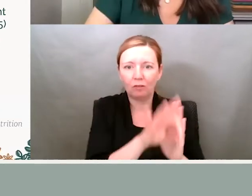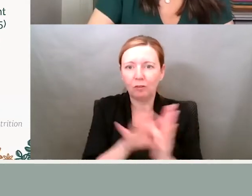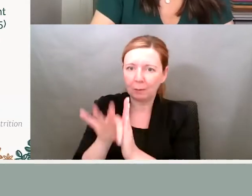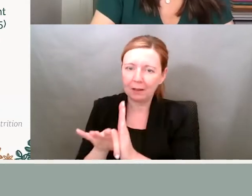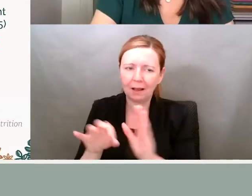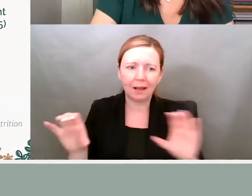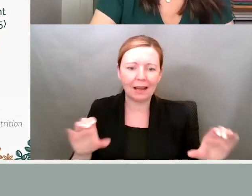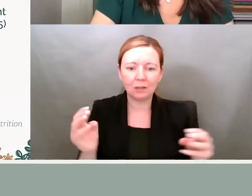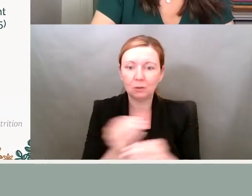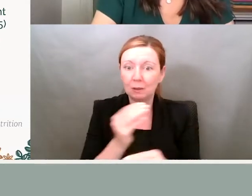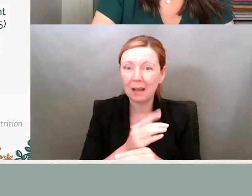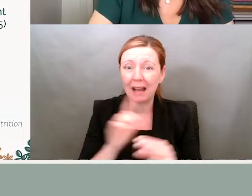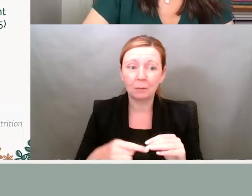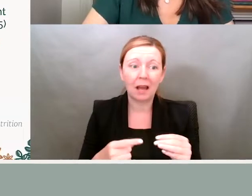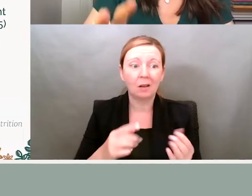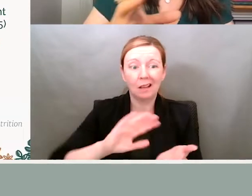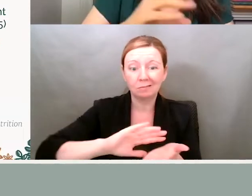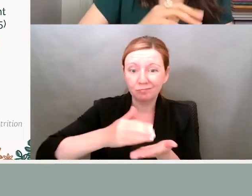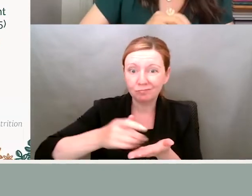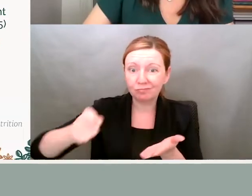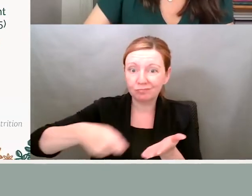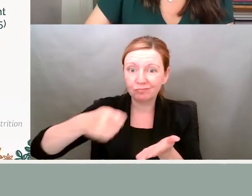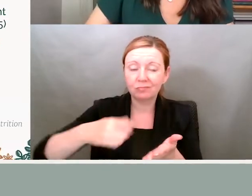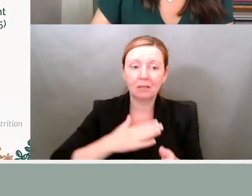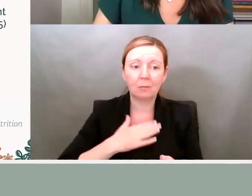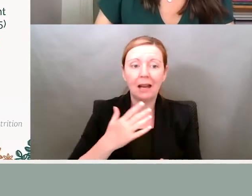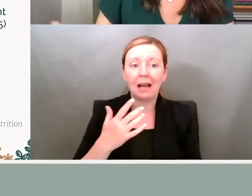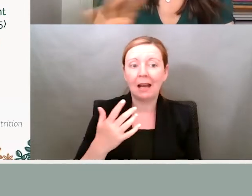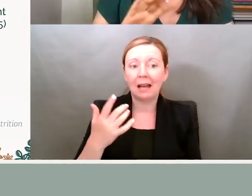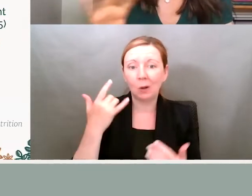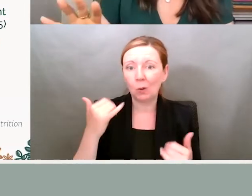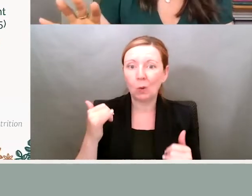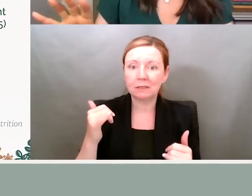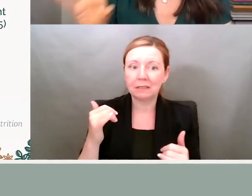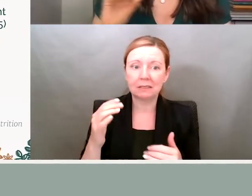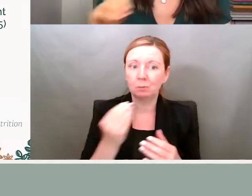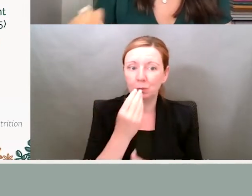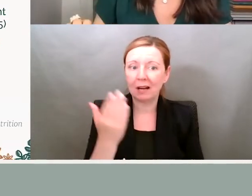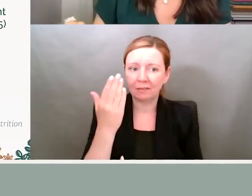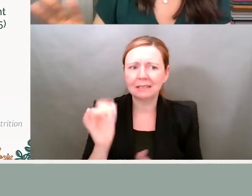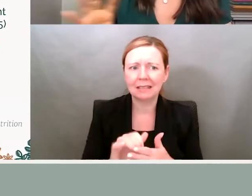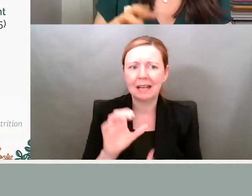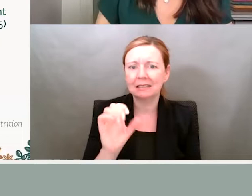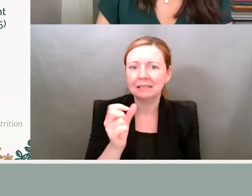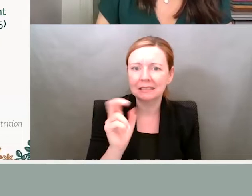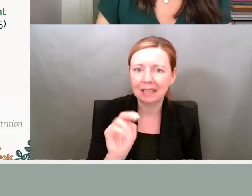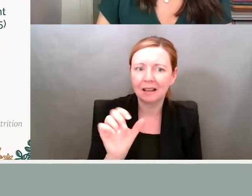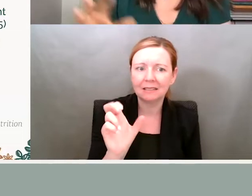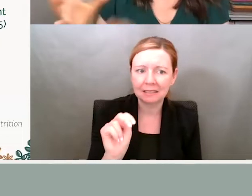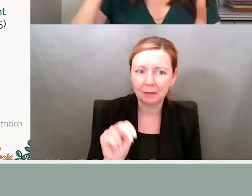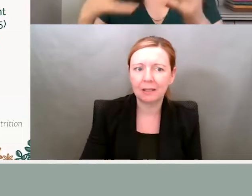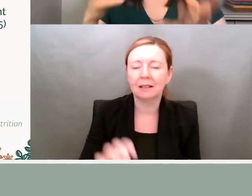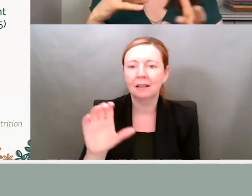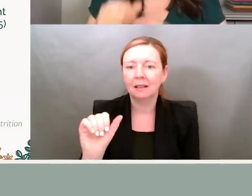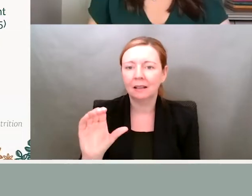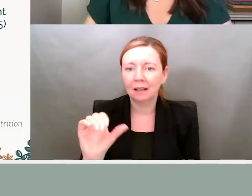the math on, let's say, a heaping teaspoon of my golden breakfast blend, which is basically Ceylon cinnamon, pure raw cacao, and turmeric. You